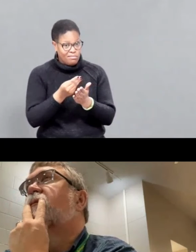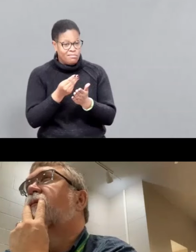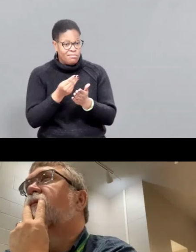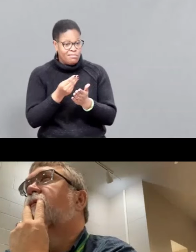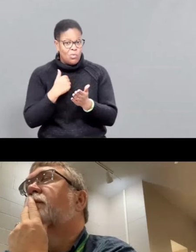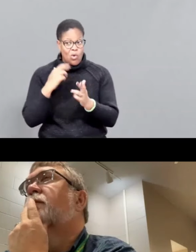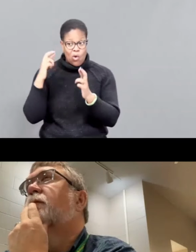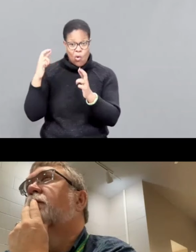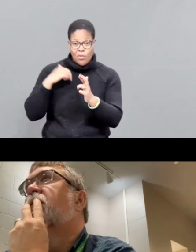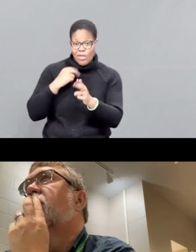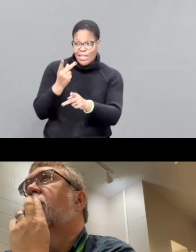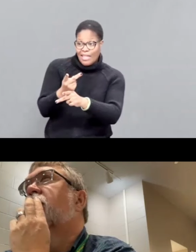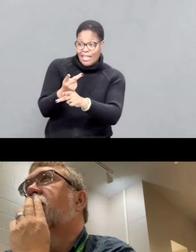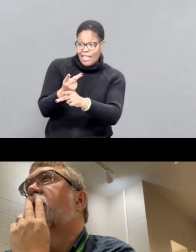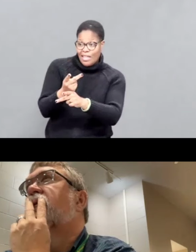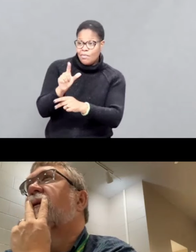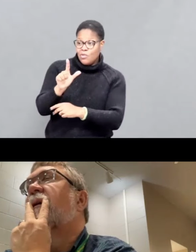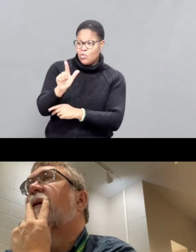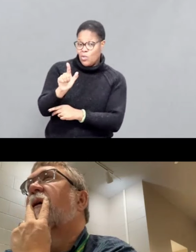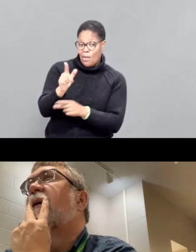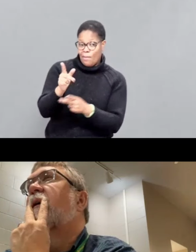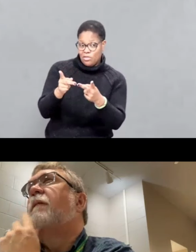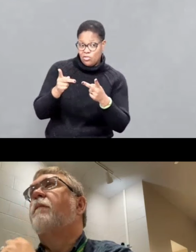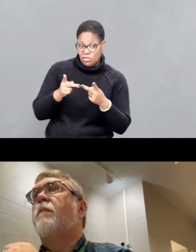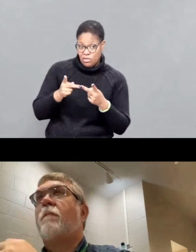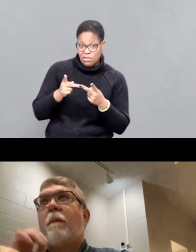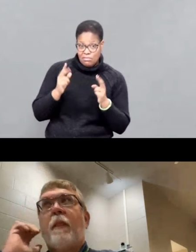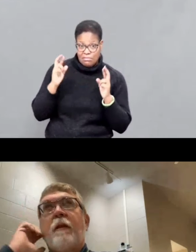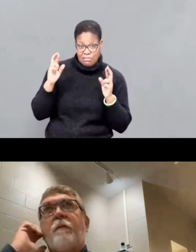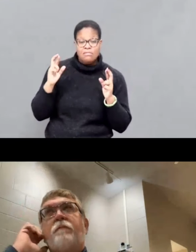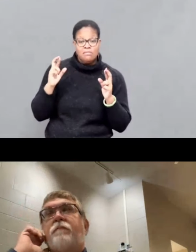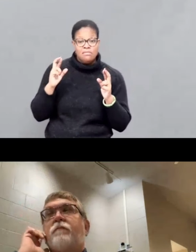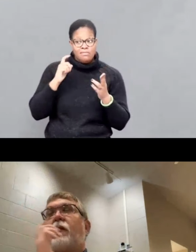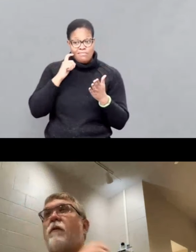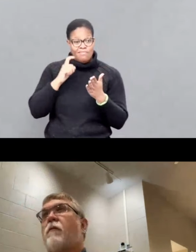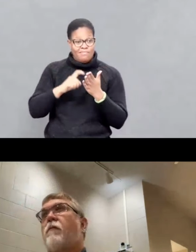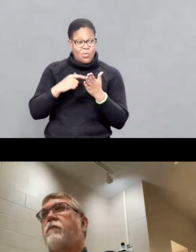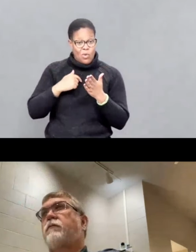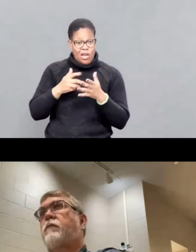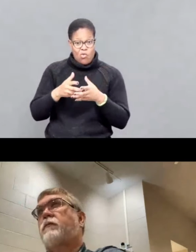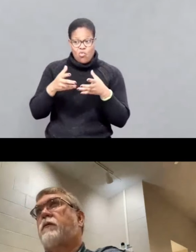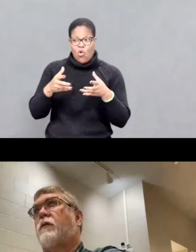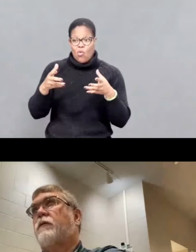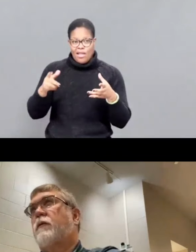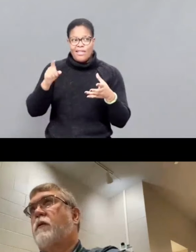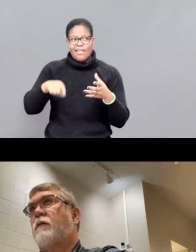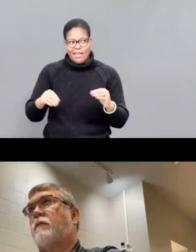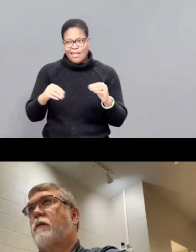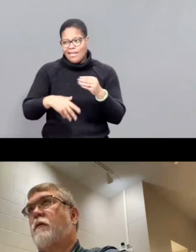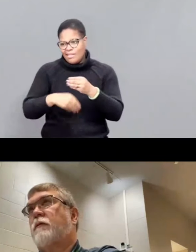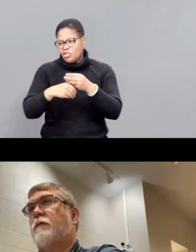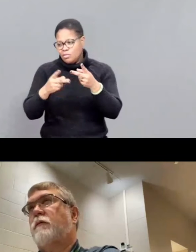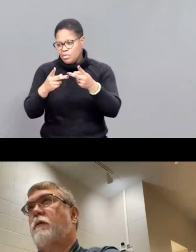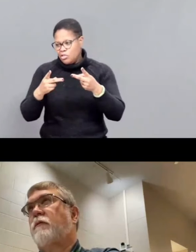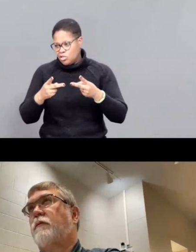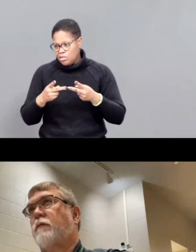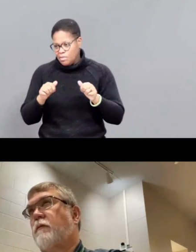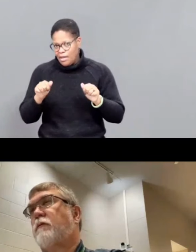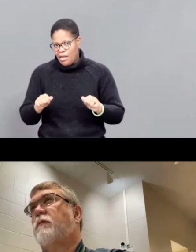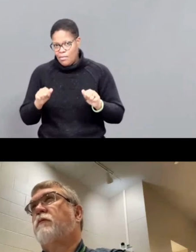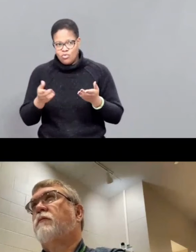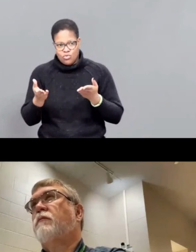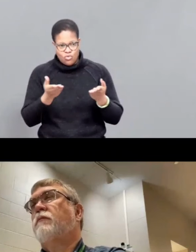can keep our 21 positions because as you see, we are growing and we need some additional positions to be